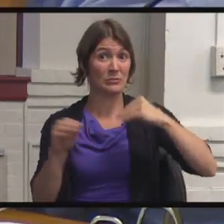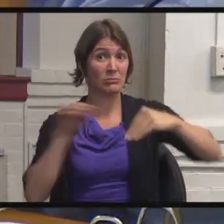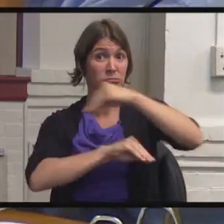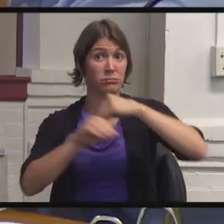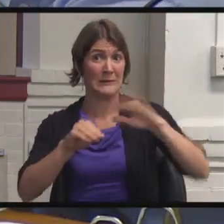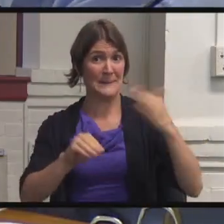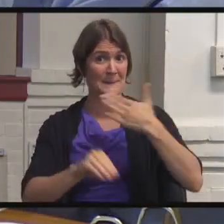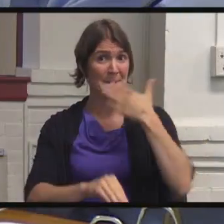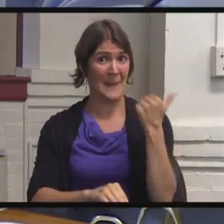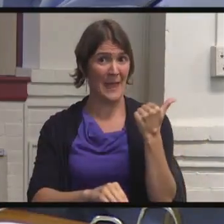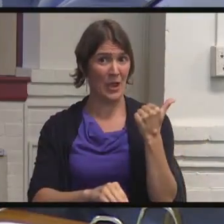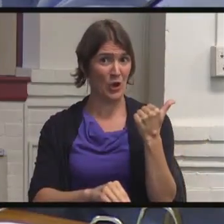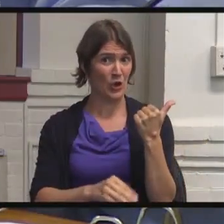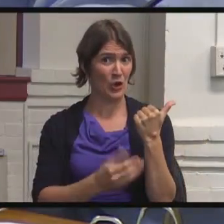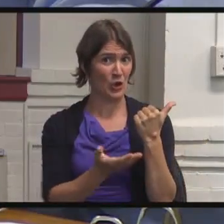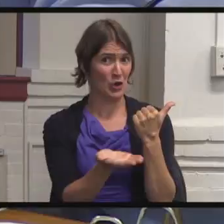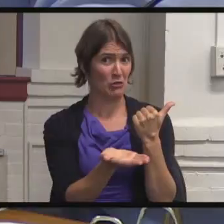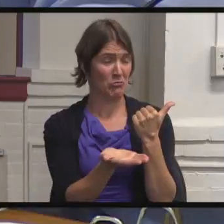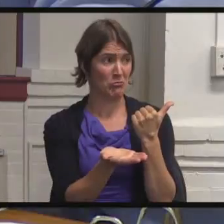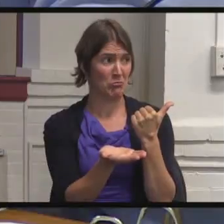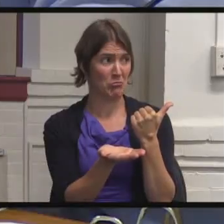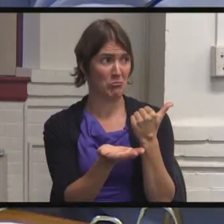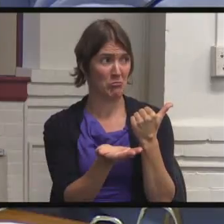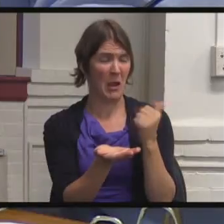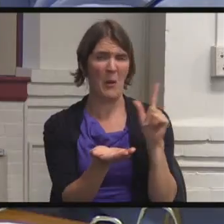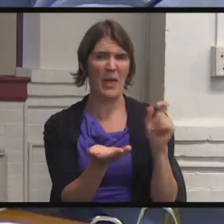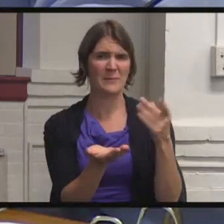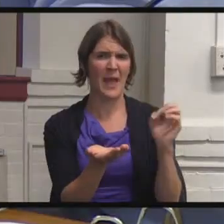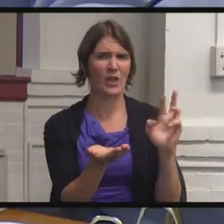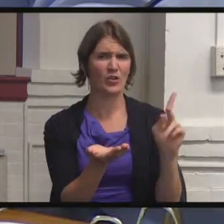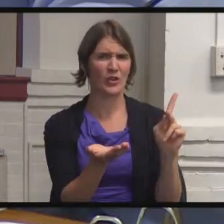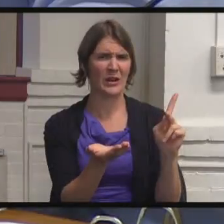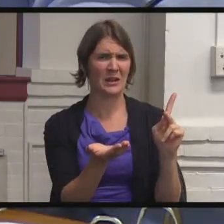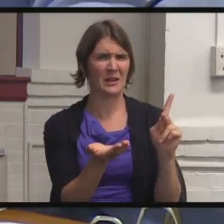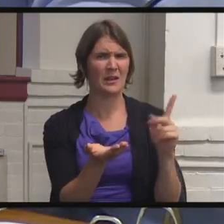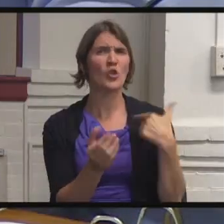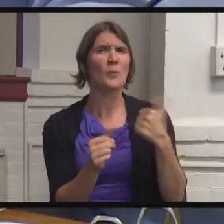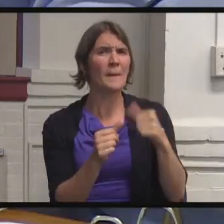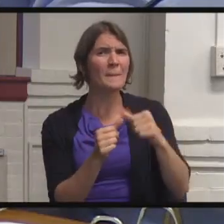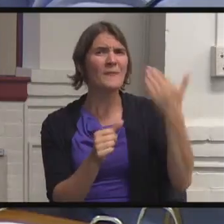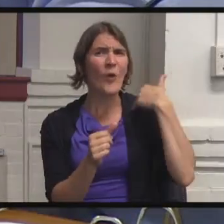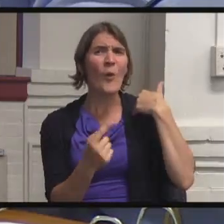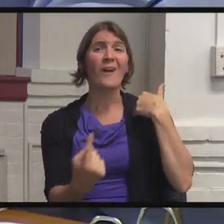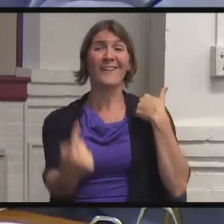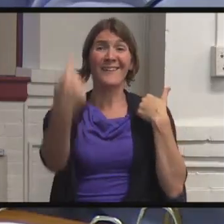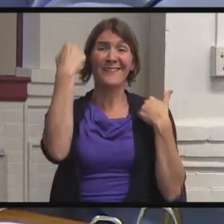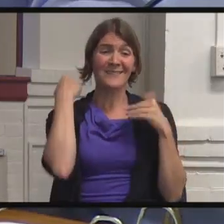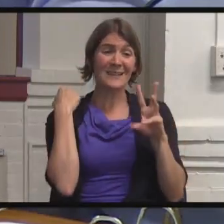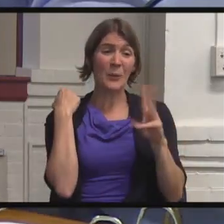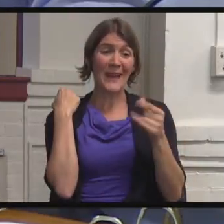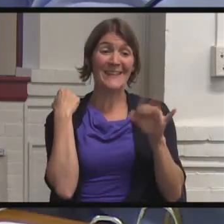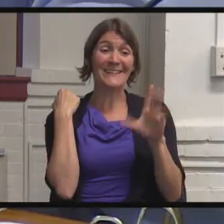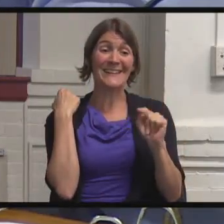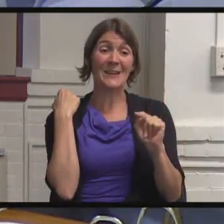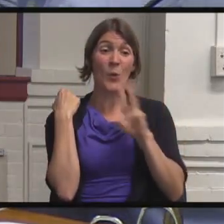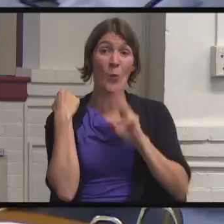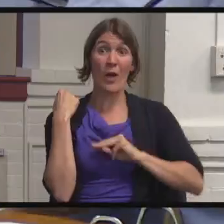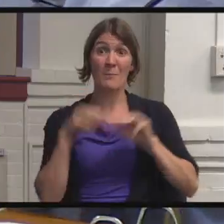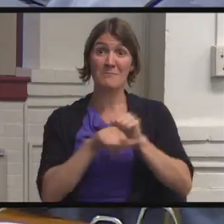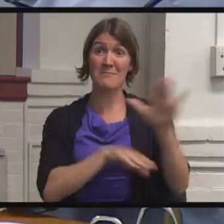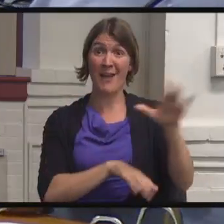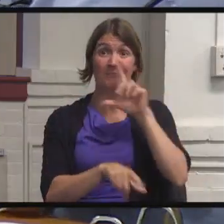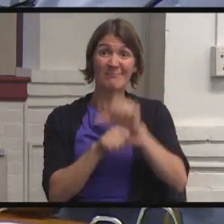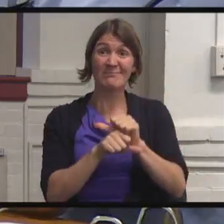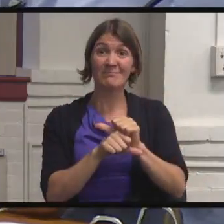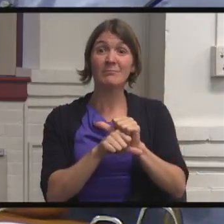add detail to this, is that when we lost the service on Wetaskiwin, it